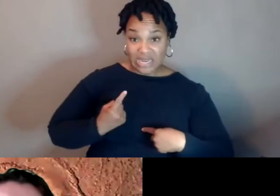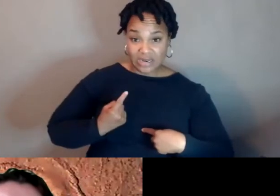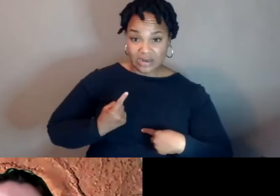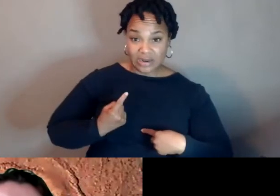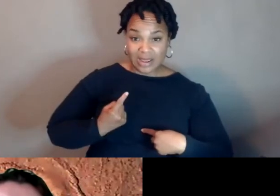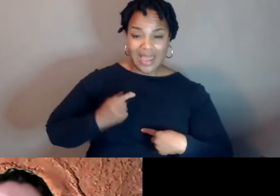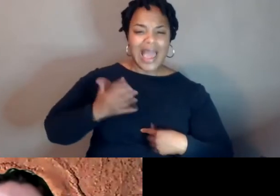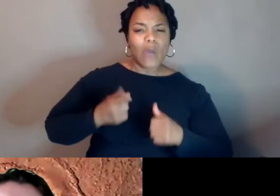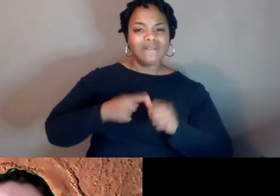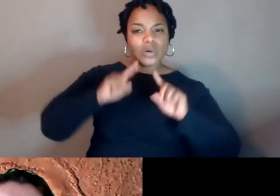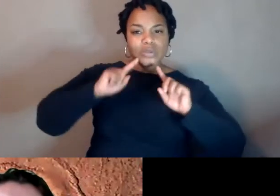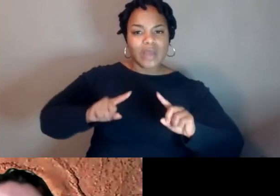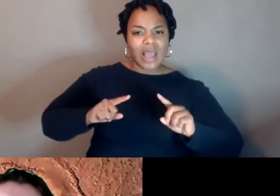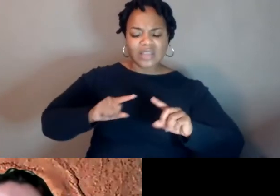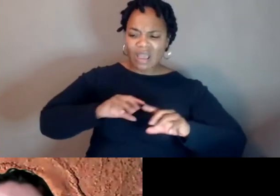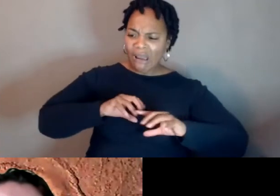pain.